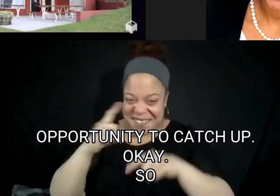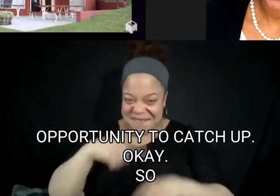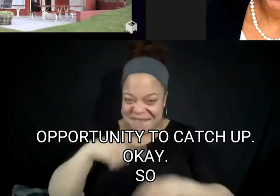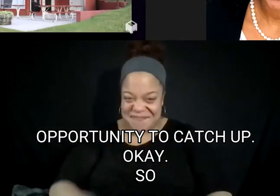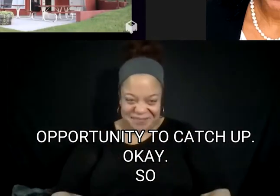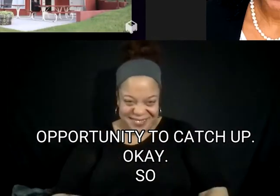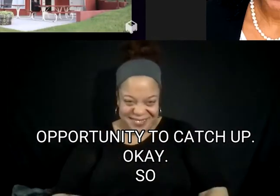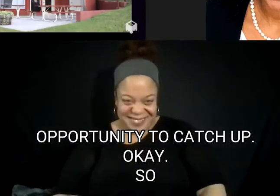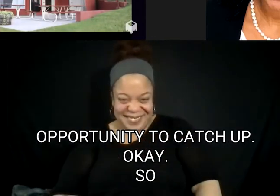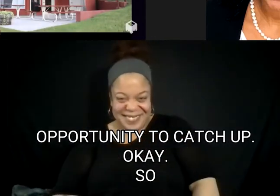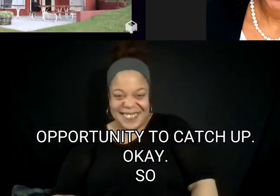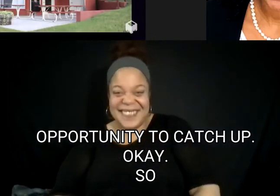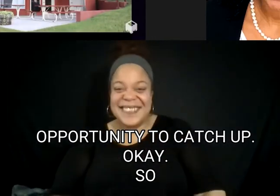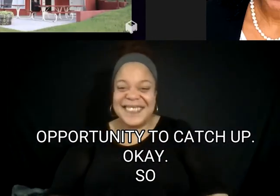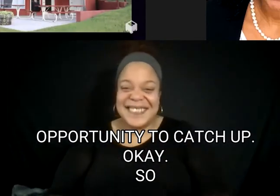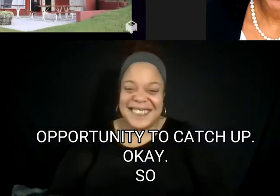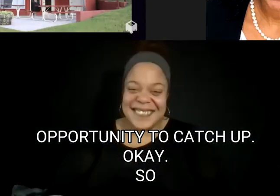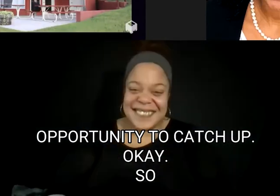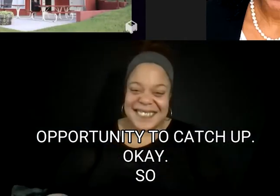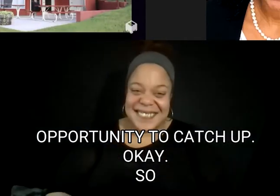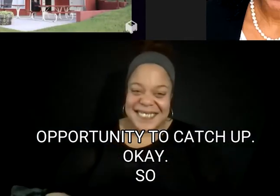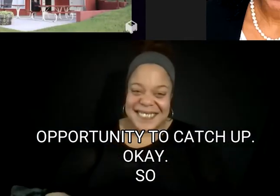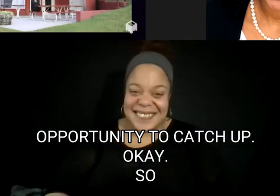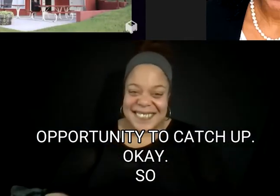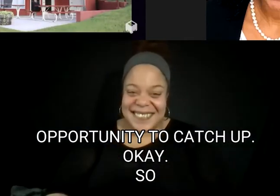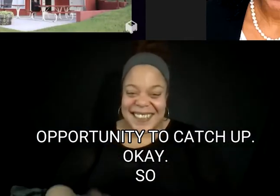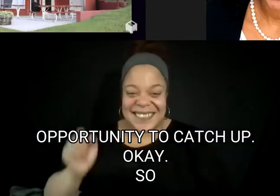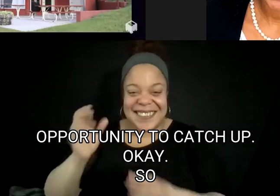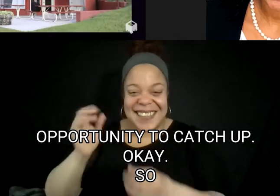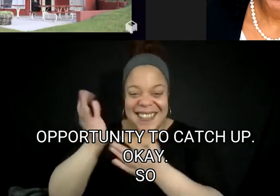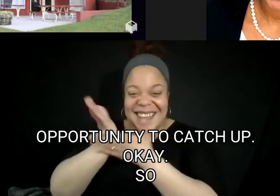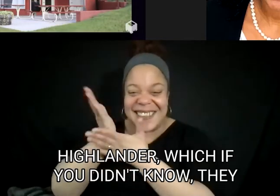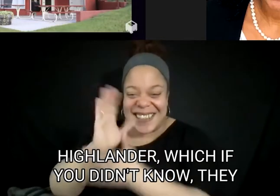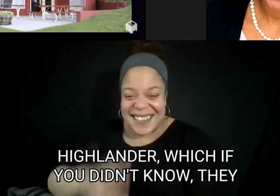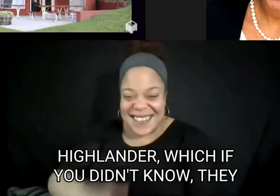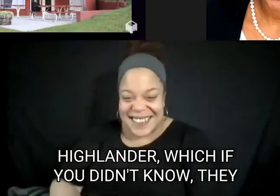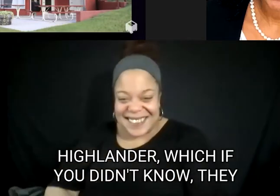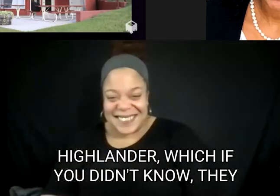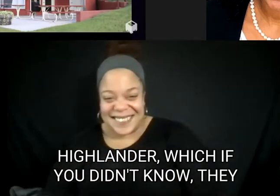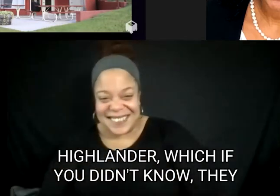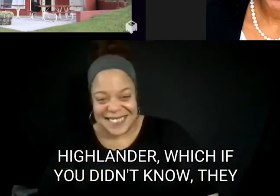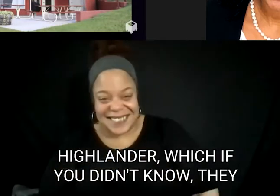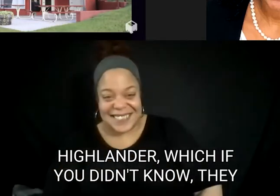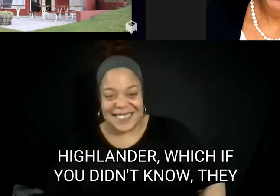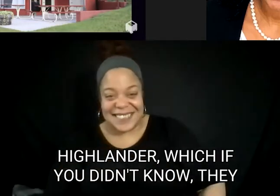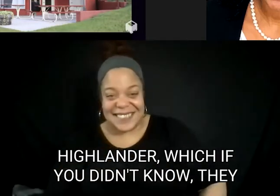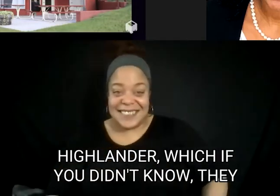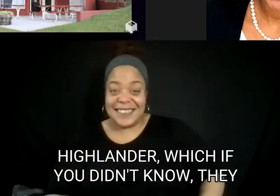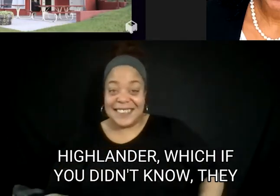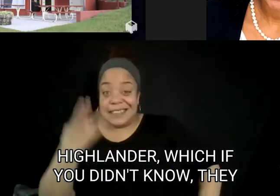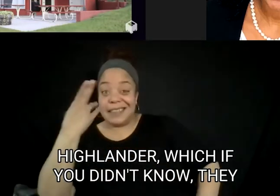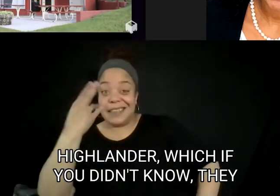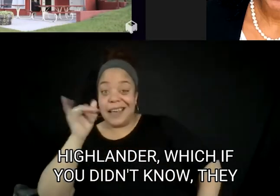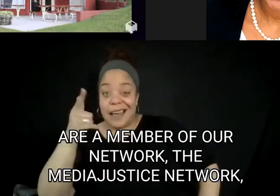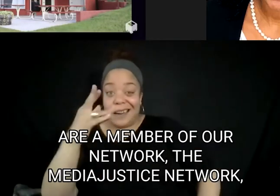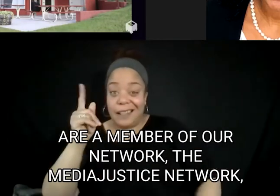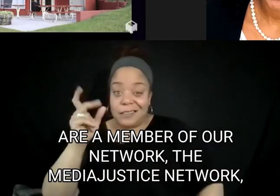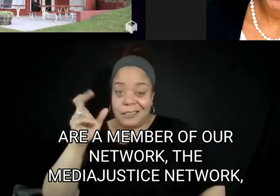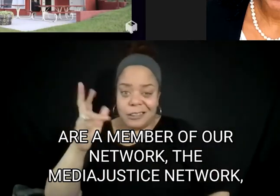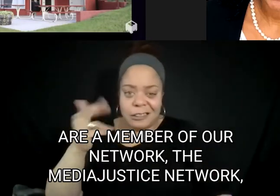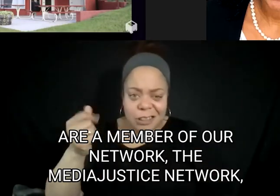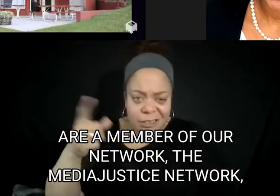didn't know, they're a member of our network, the Media Justice Network, but they've also been around for over 80